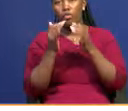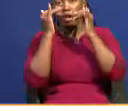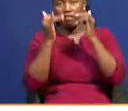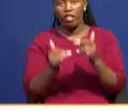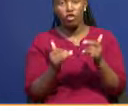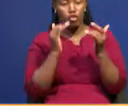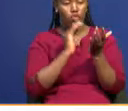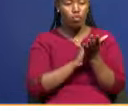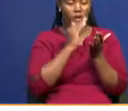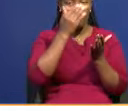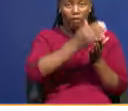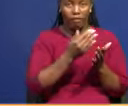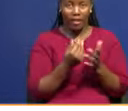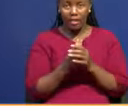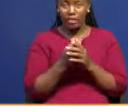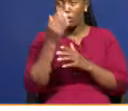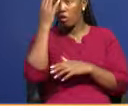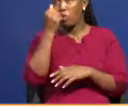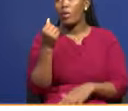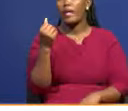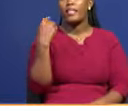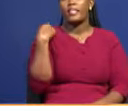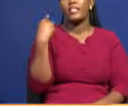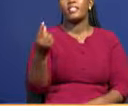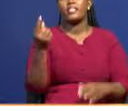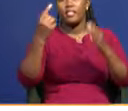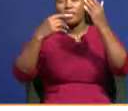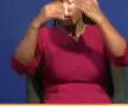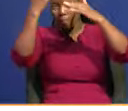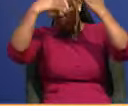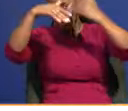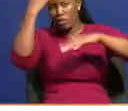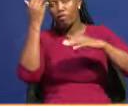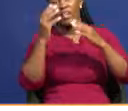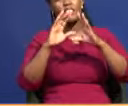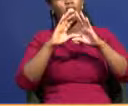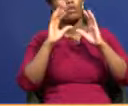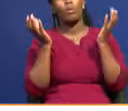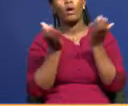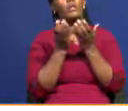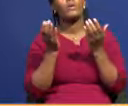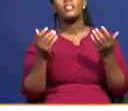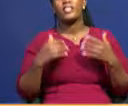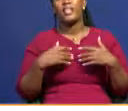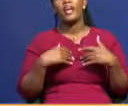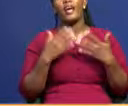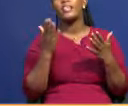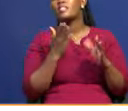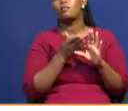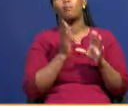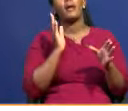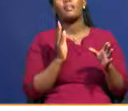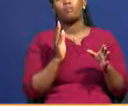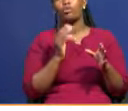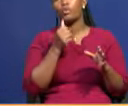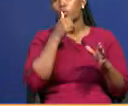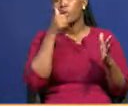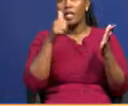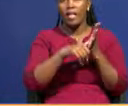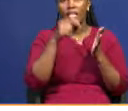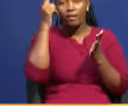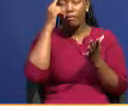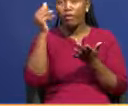model. And that is why recently the universities were advised to retrieve the letters, the admission letters. Where